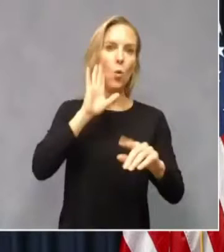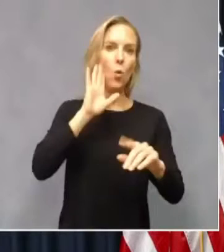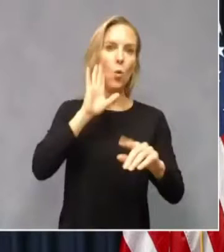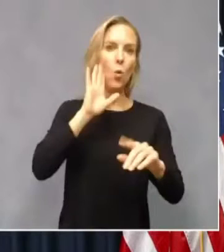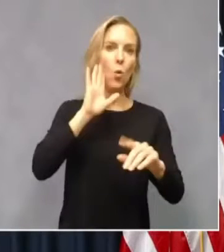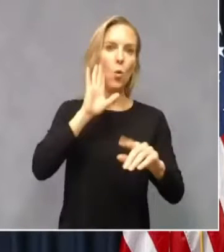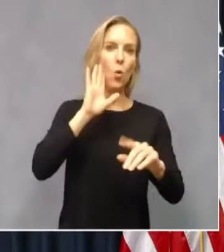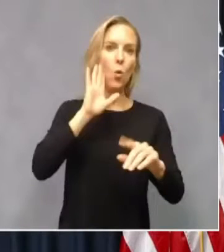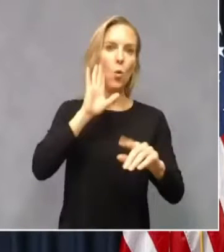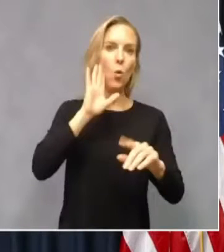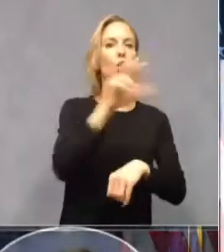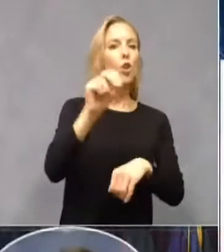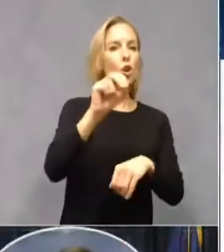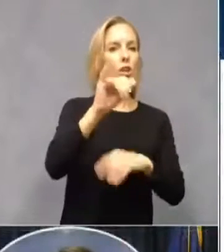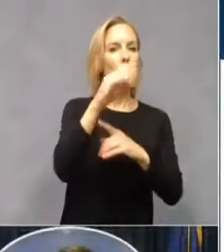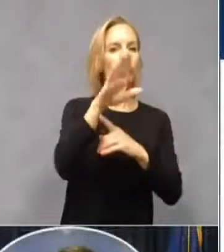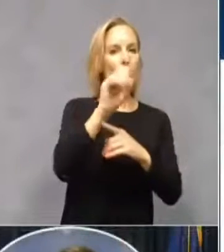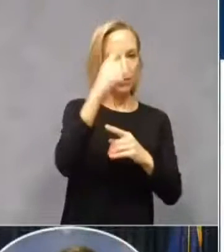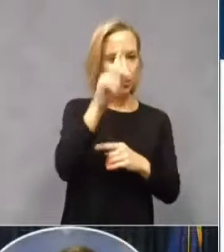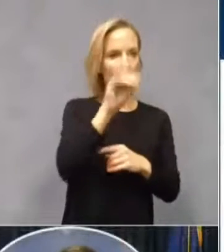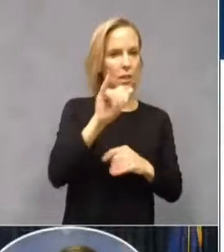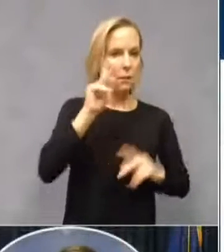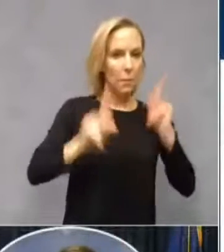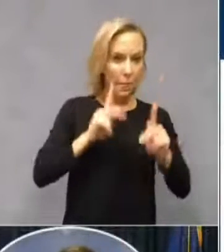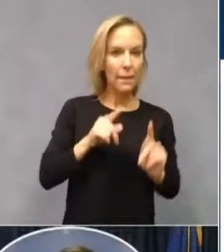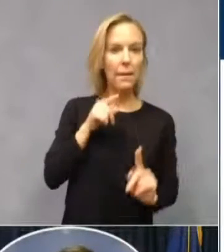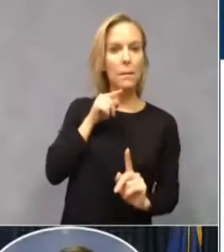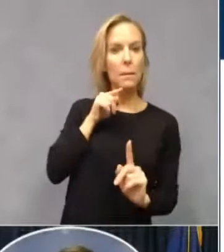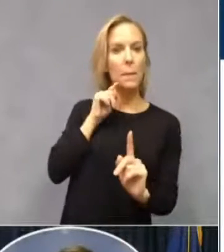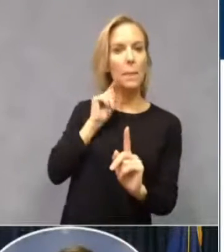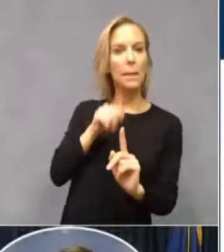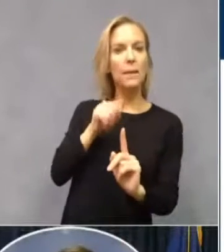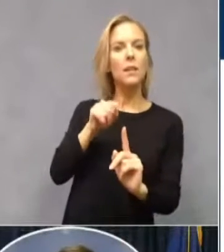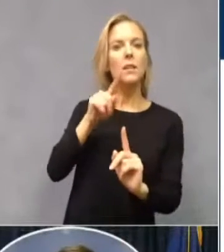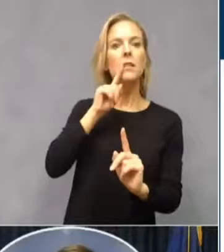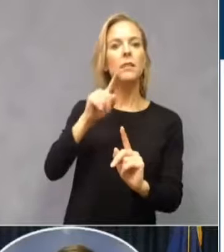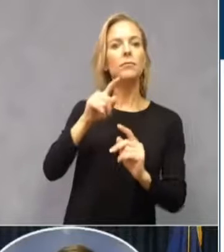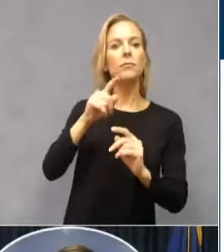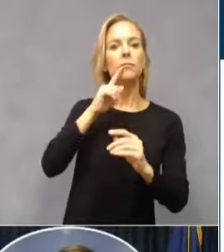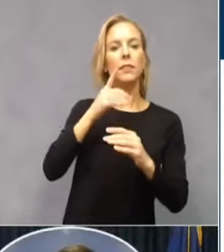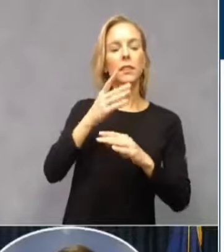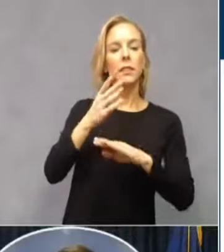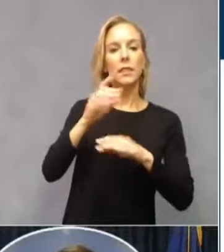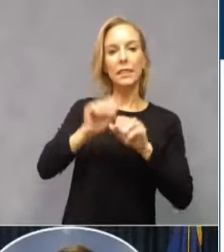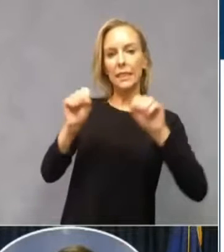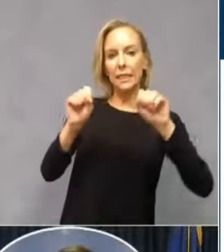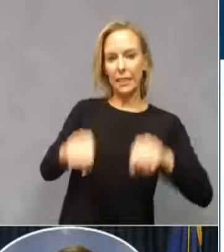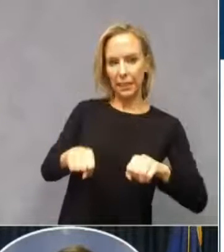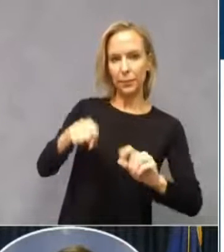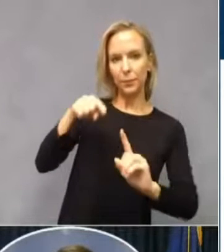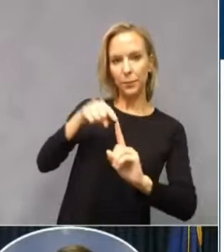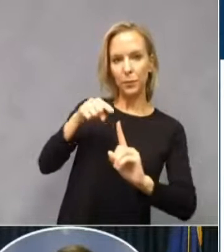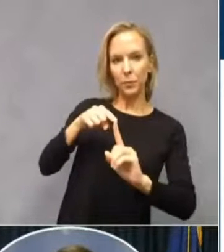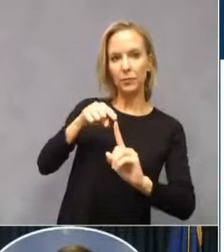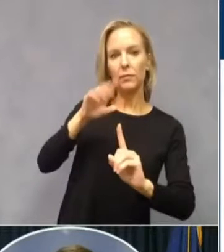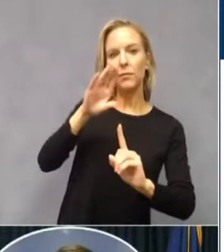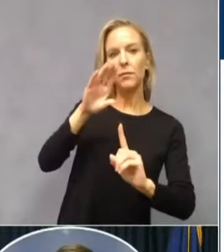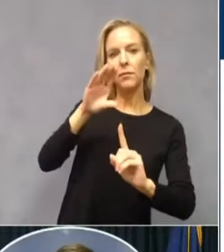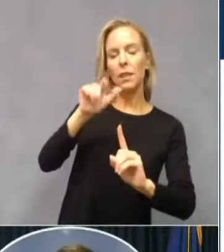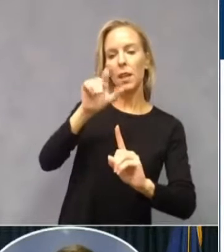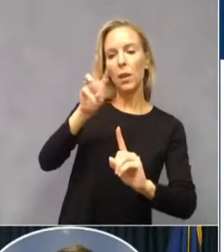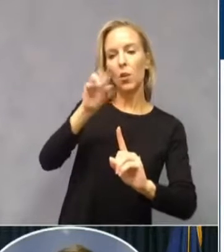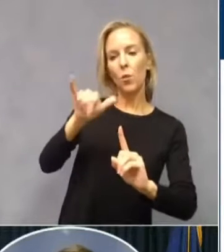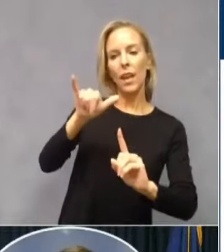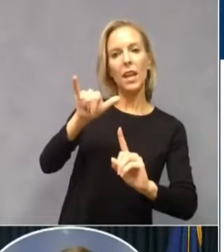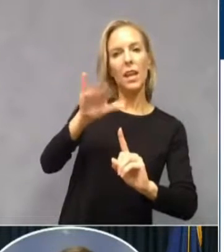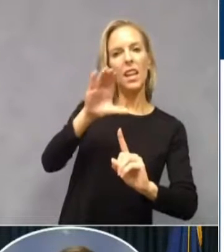Kentuckians. Evis Engine Systems has been a great partner in Callaway County since